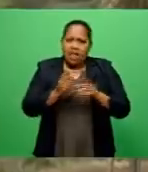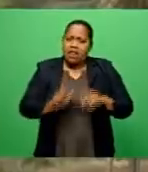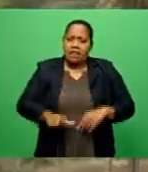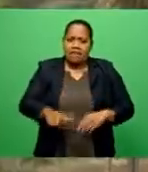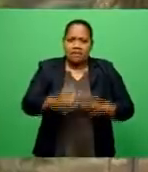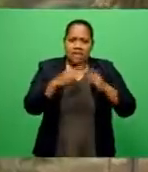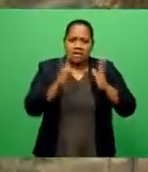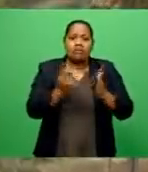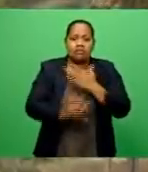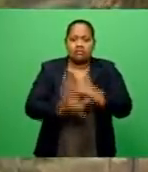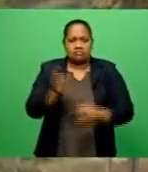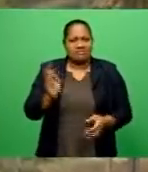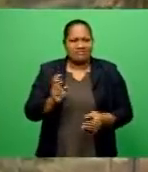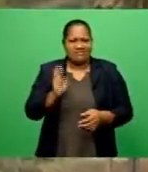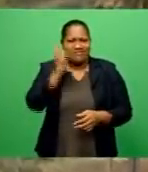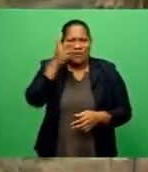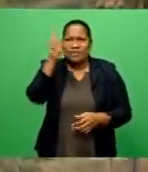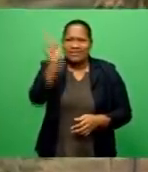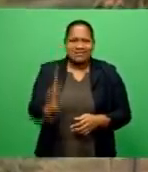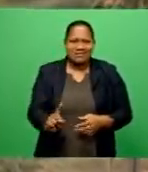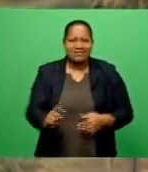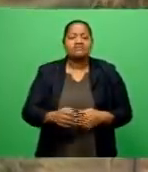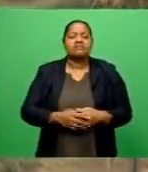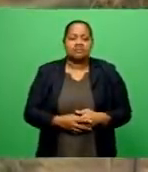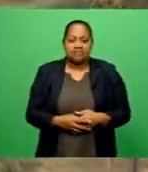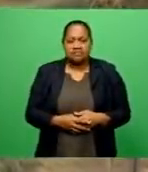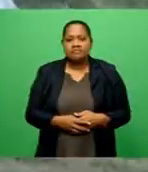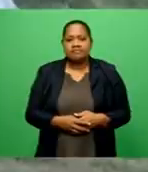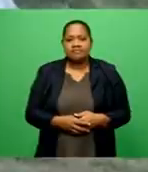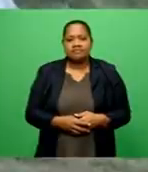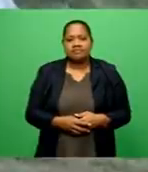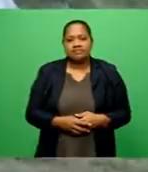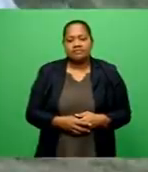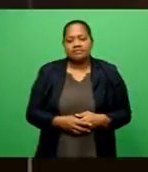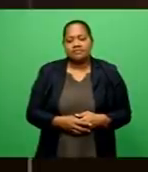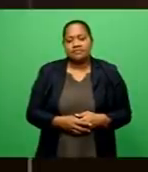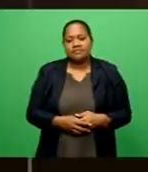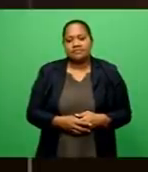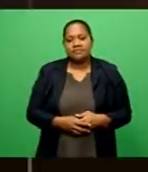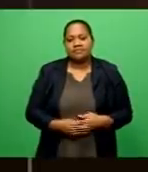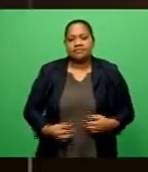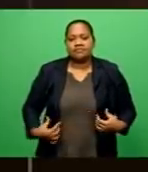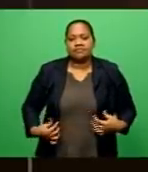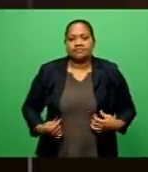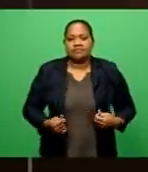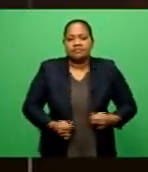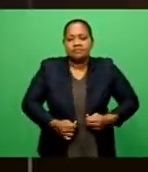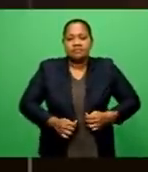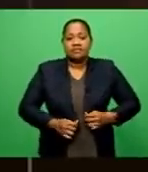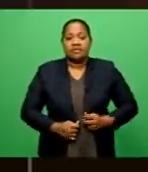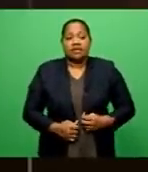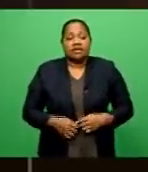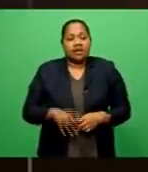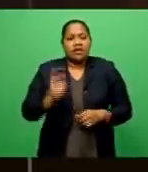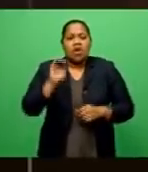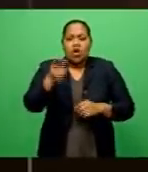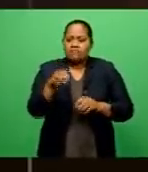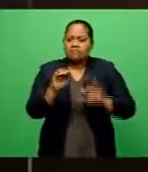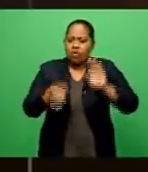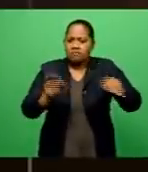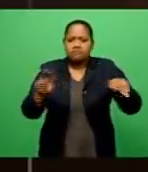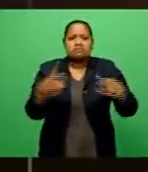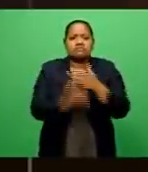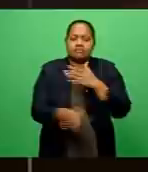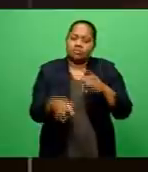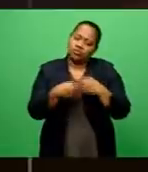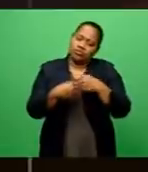darkness, being battered by strong winds. Kritika Kumar, FBC News. And homes have also been destroyed in parts of